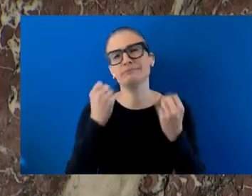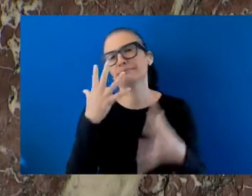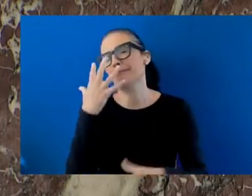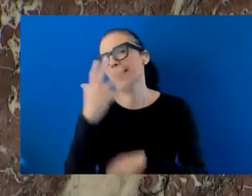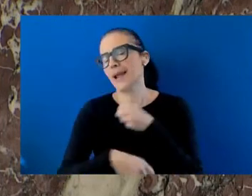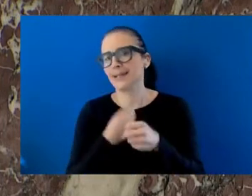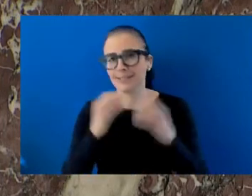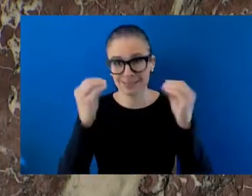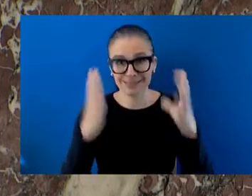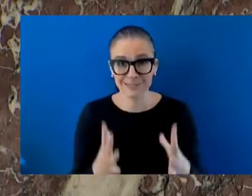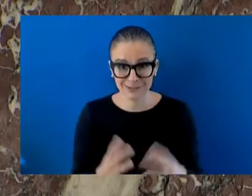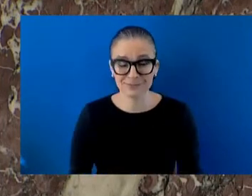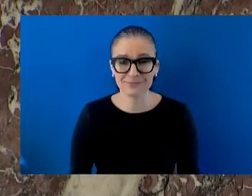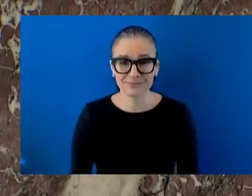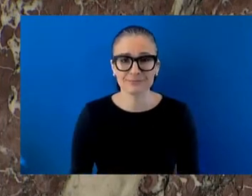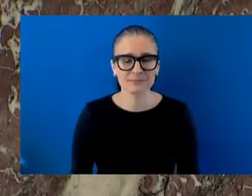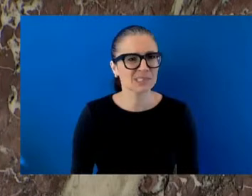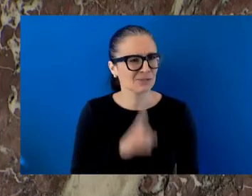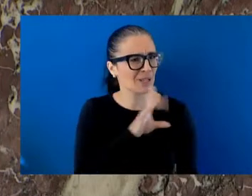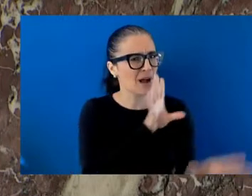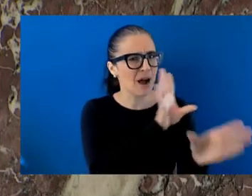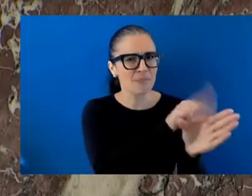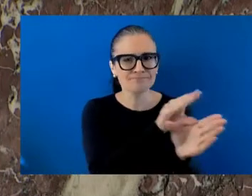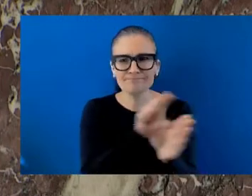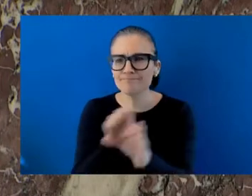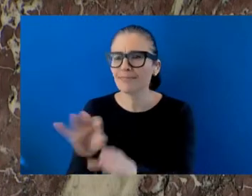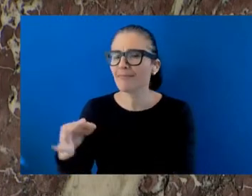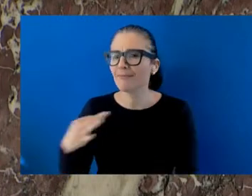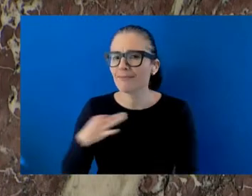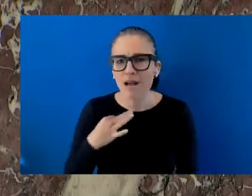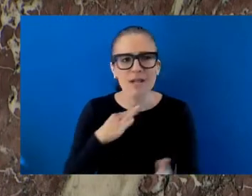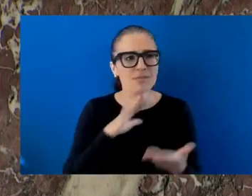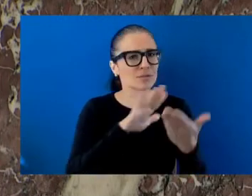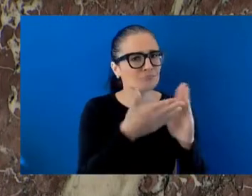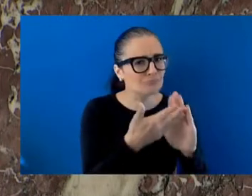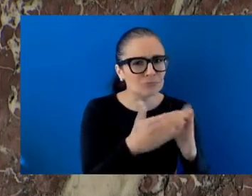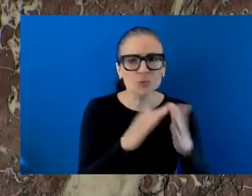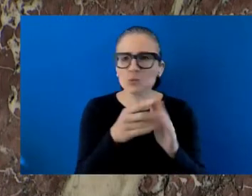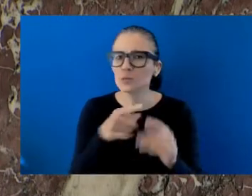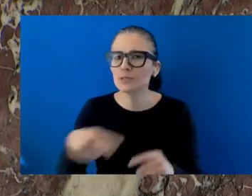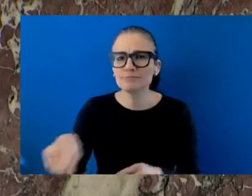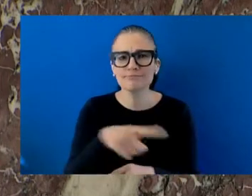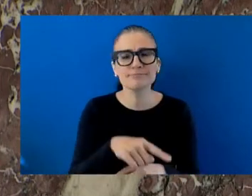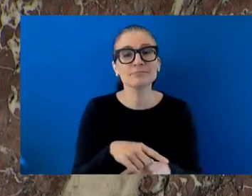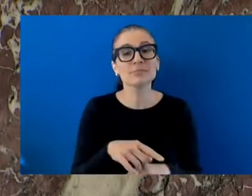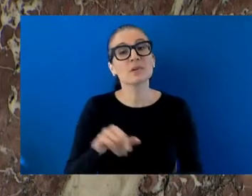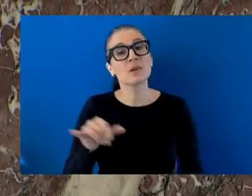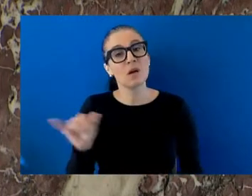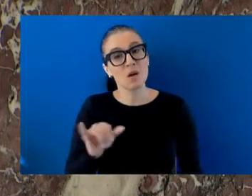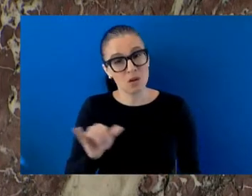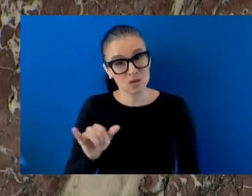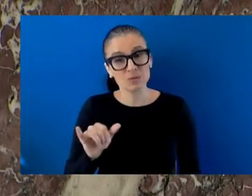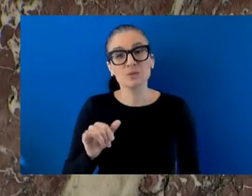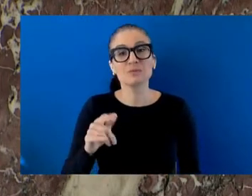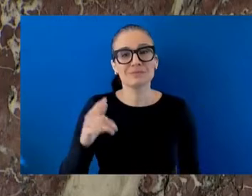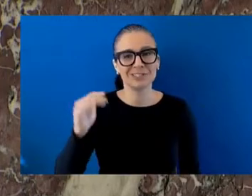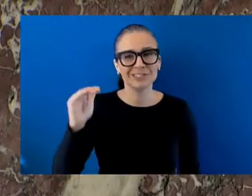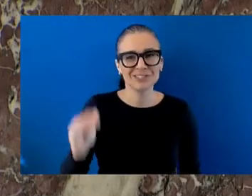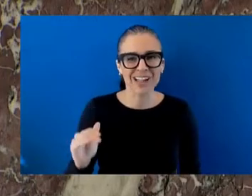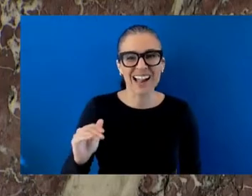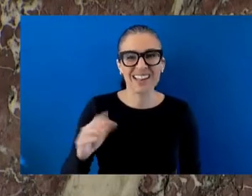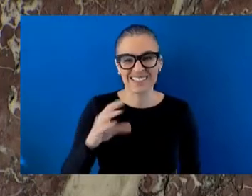volunteers, and deeply committed to their children and six granddaughters as well. So will the House please join me in making them welcome as